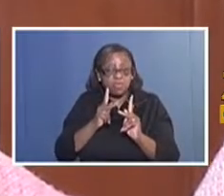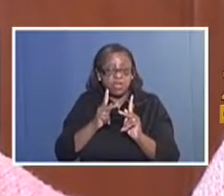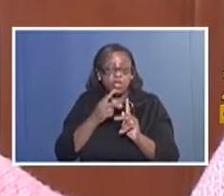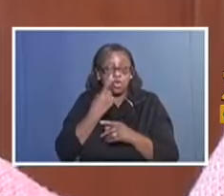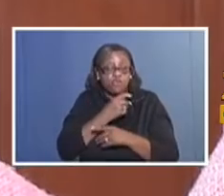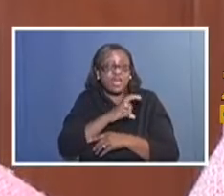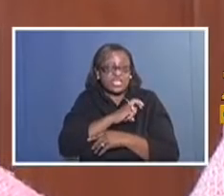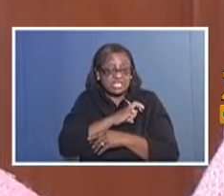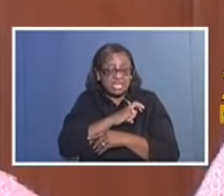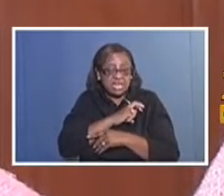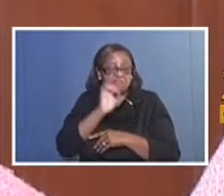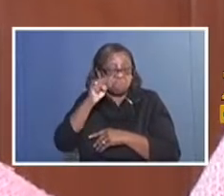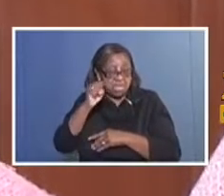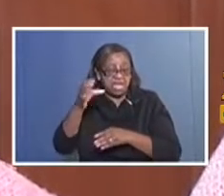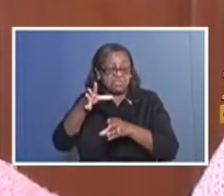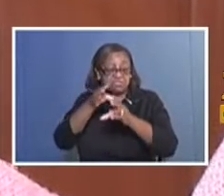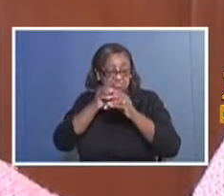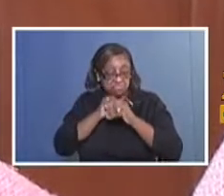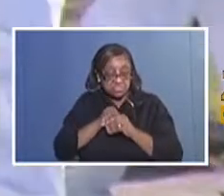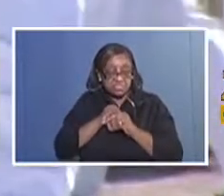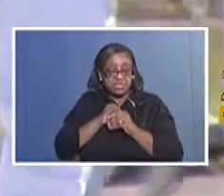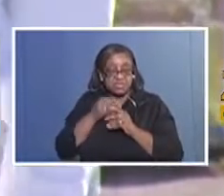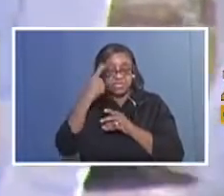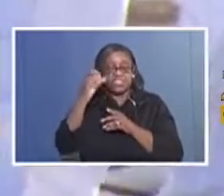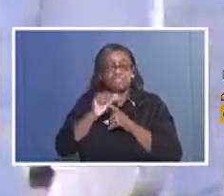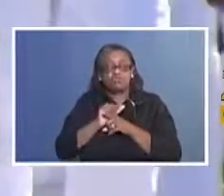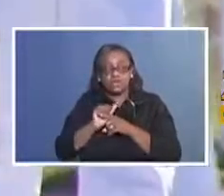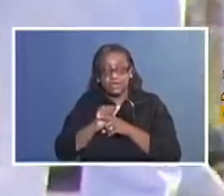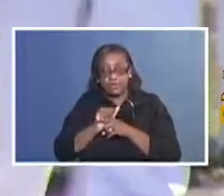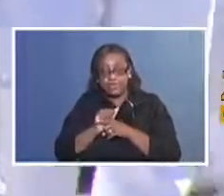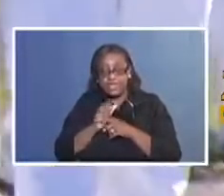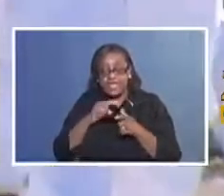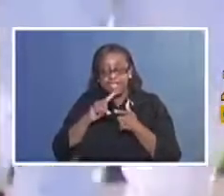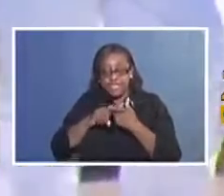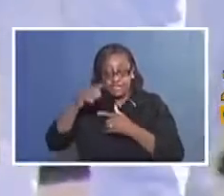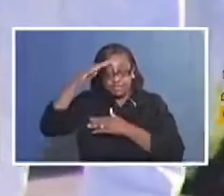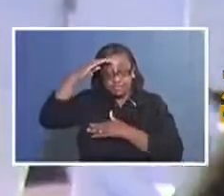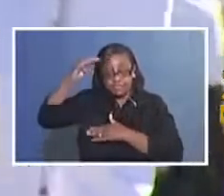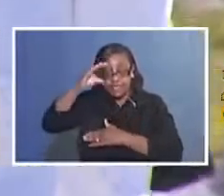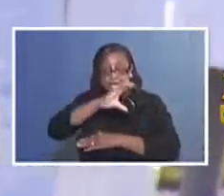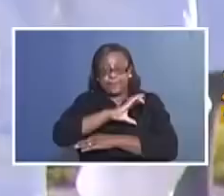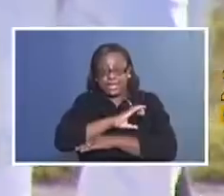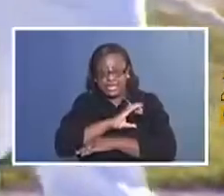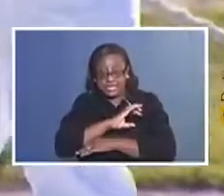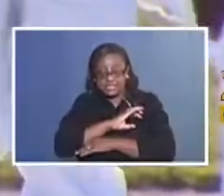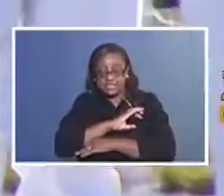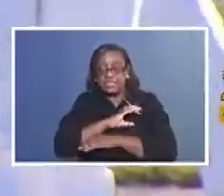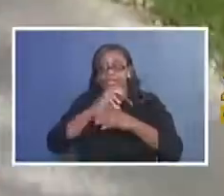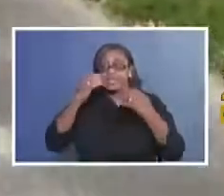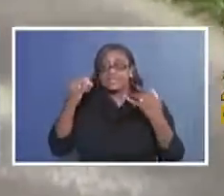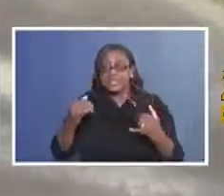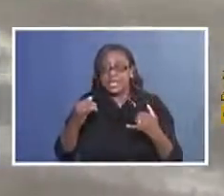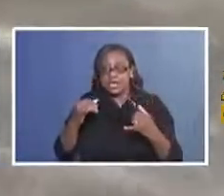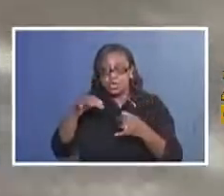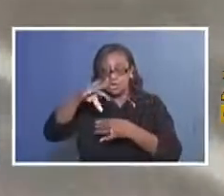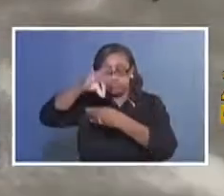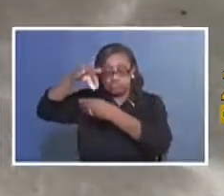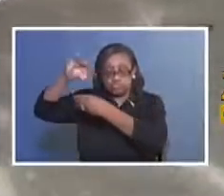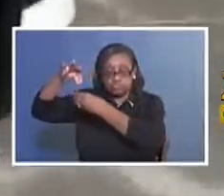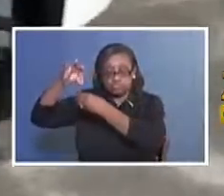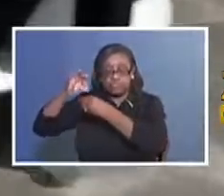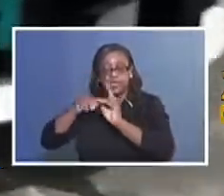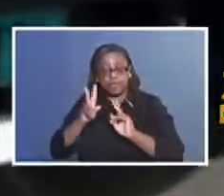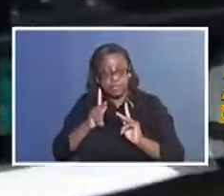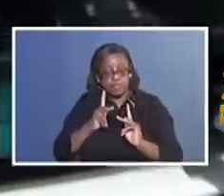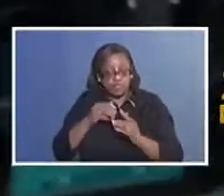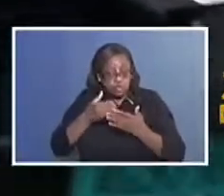simply because of the conditions of training. Both the Royal Bahamas Defense and Police Forces are in the process of fielding recruits for new entries,